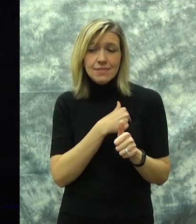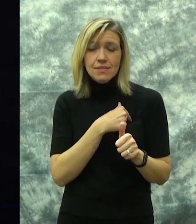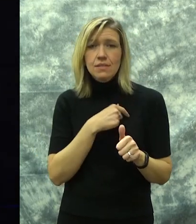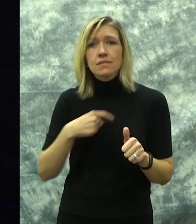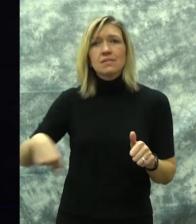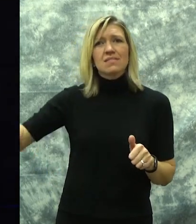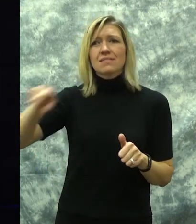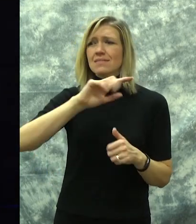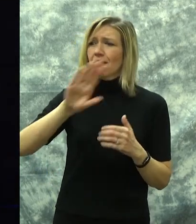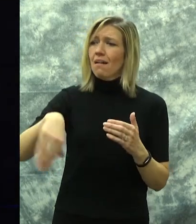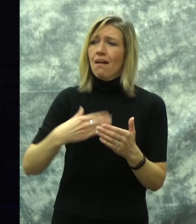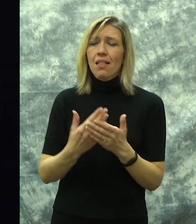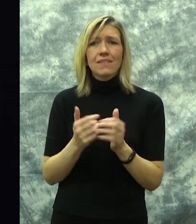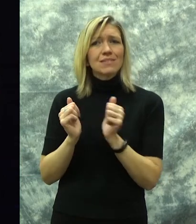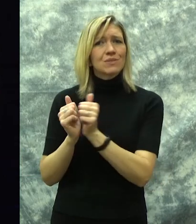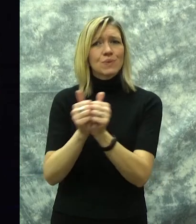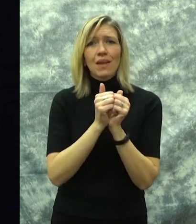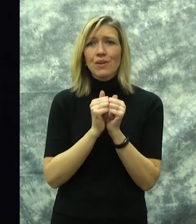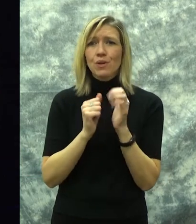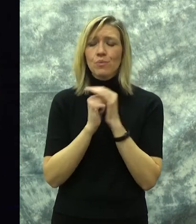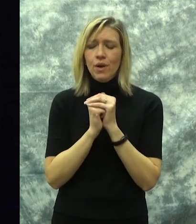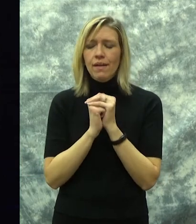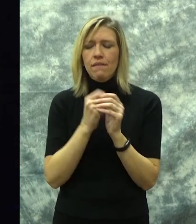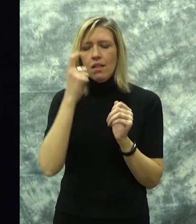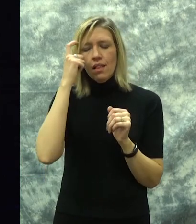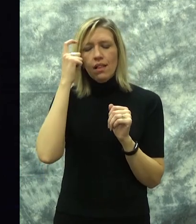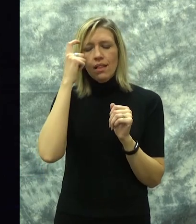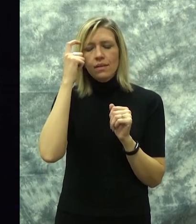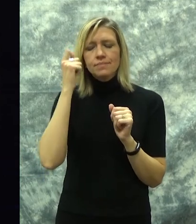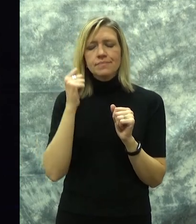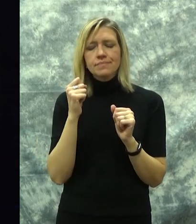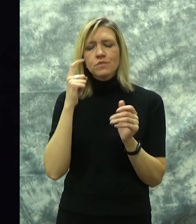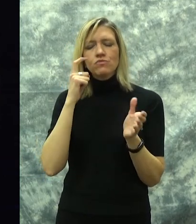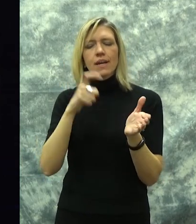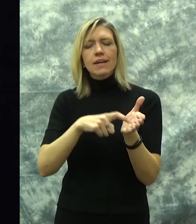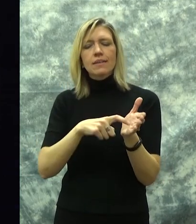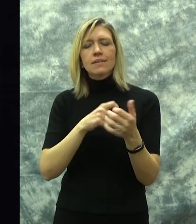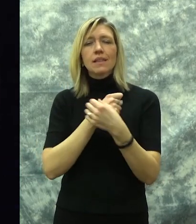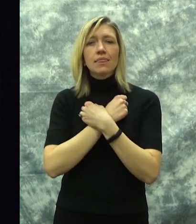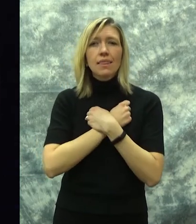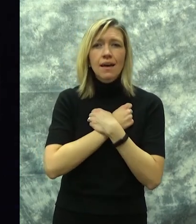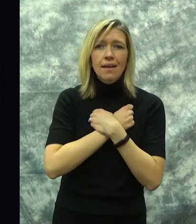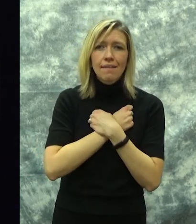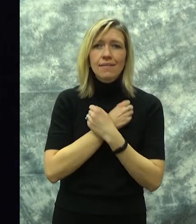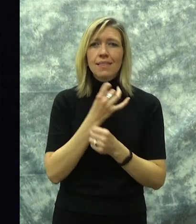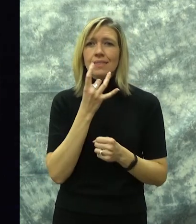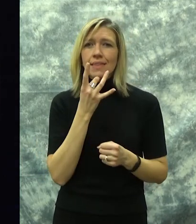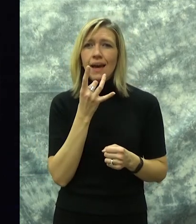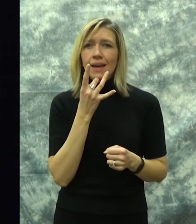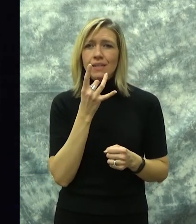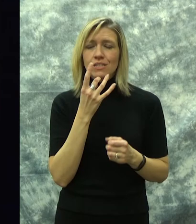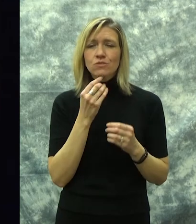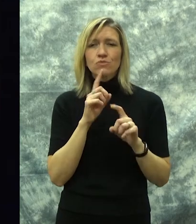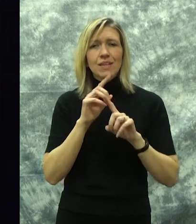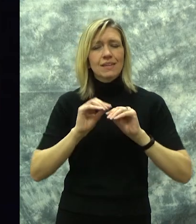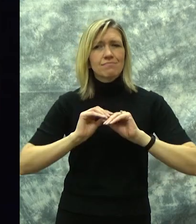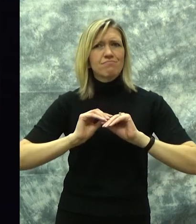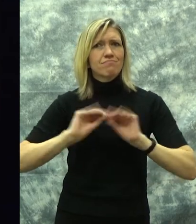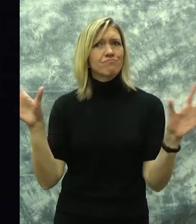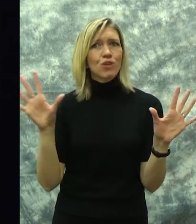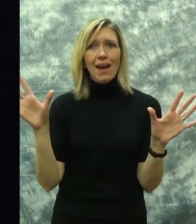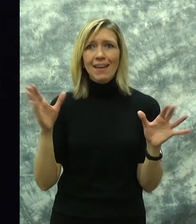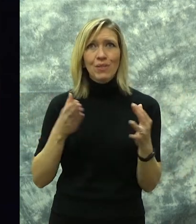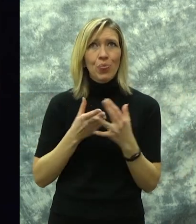prayerful consciousness now, recognizing that this love and this light shines brightly through us. And as we move